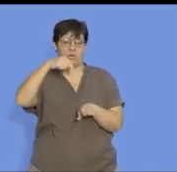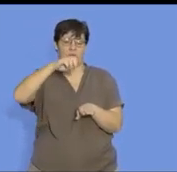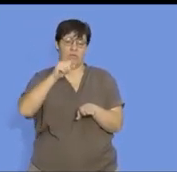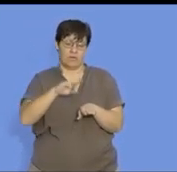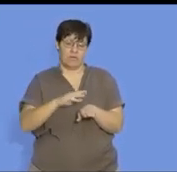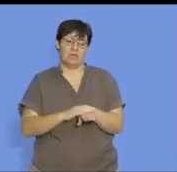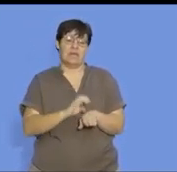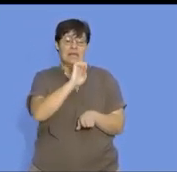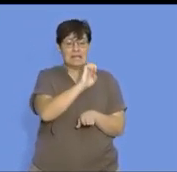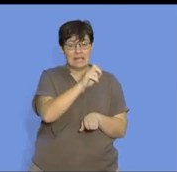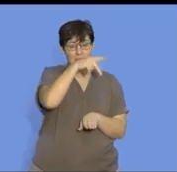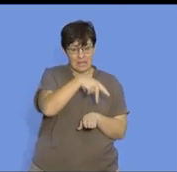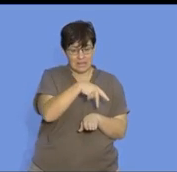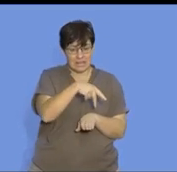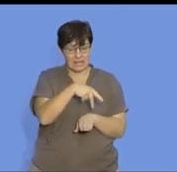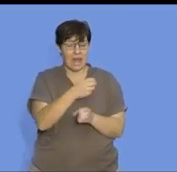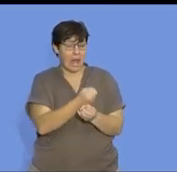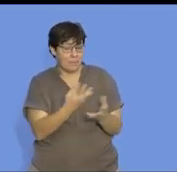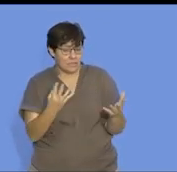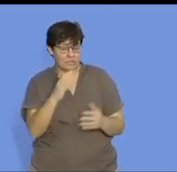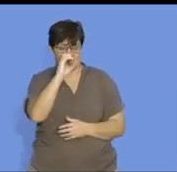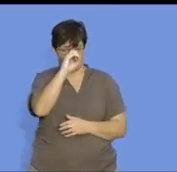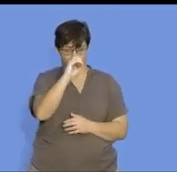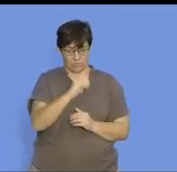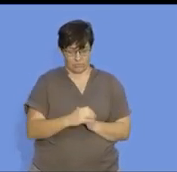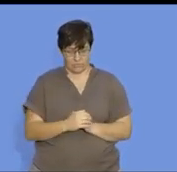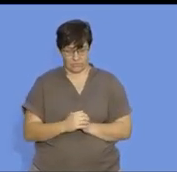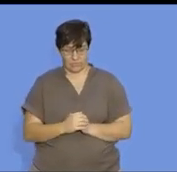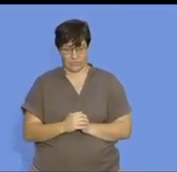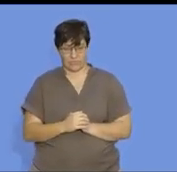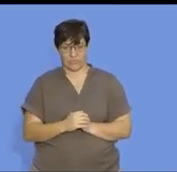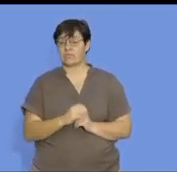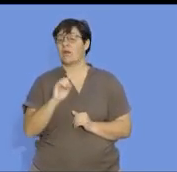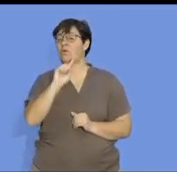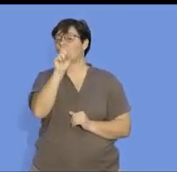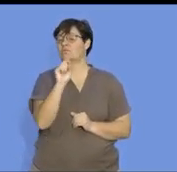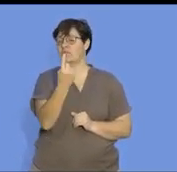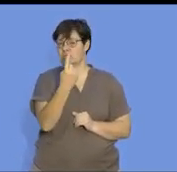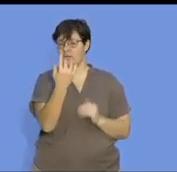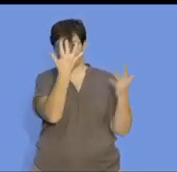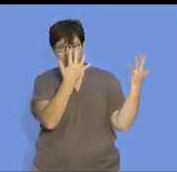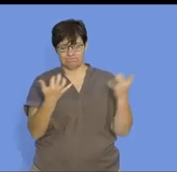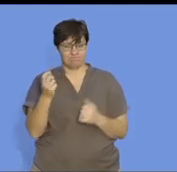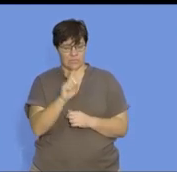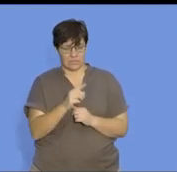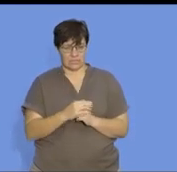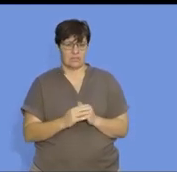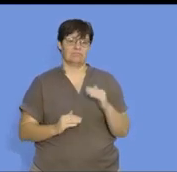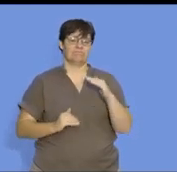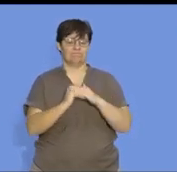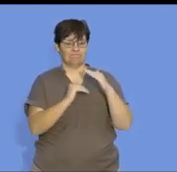energy equals 0. My first question is to calculate the